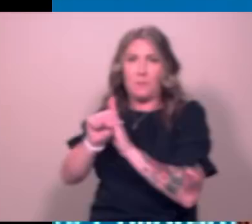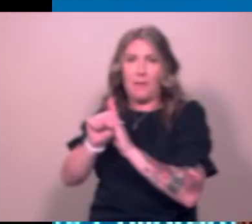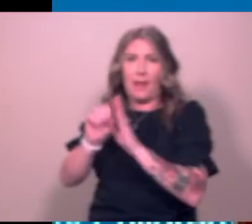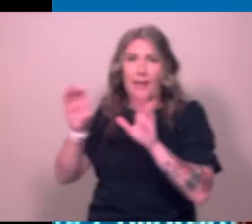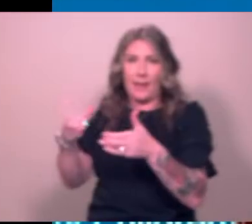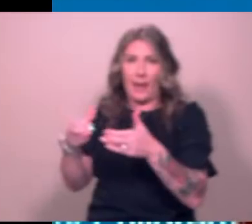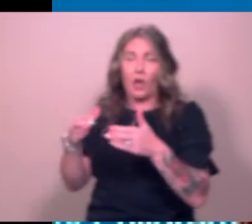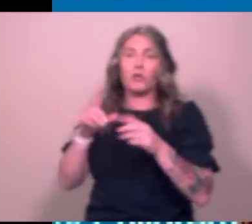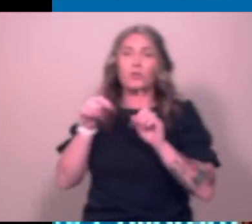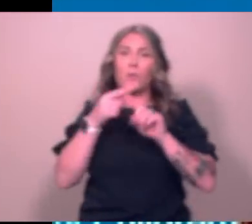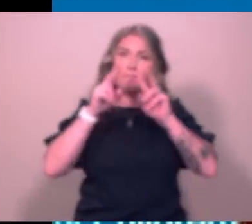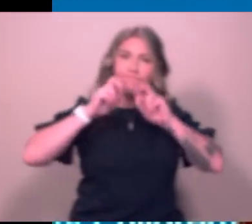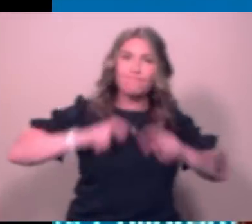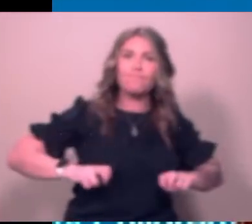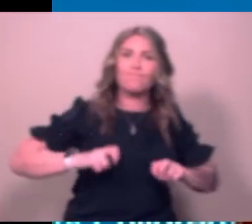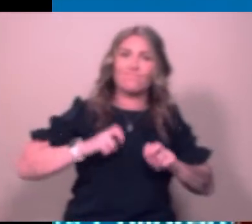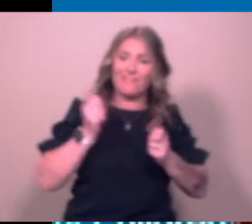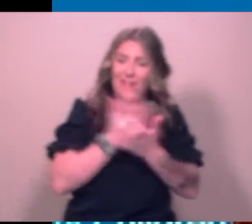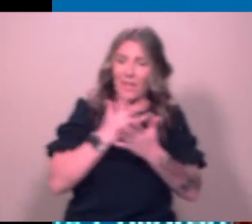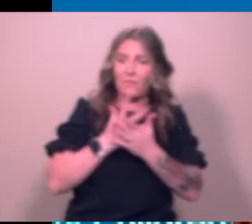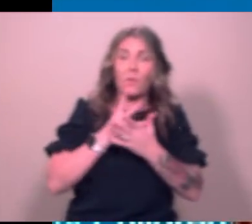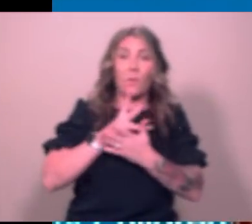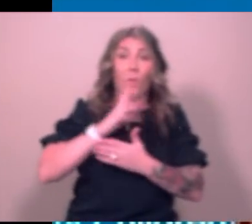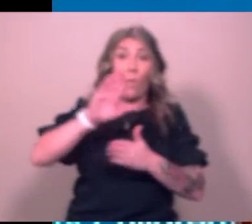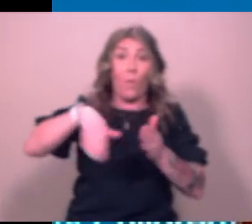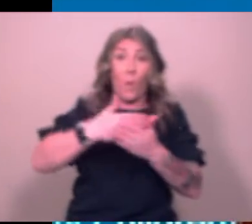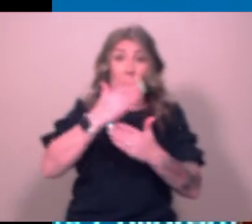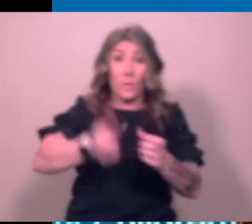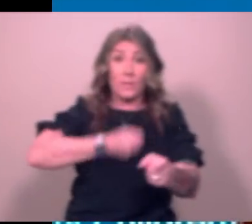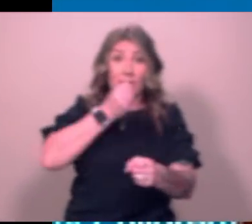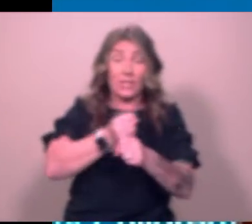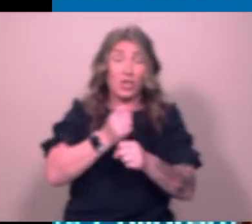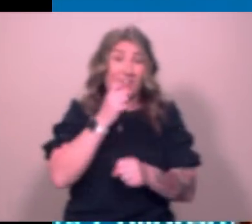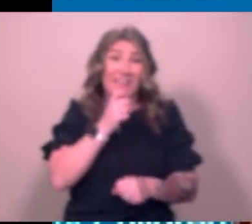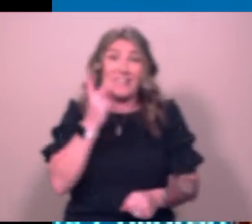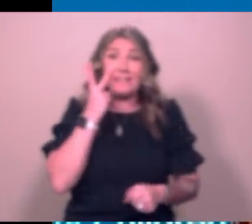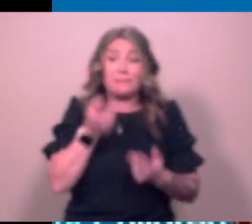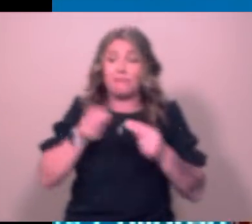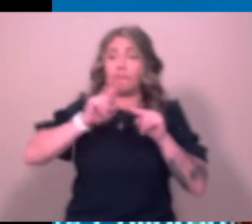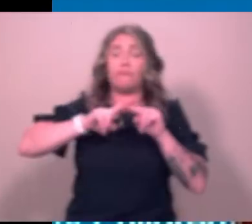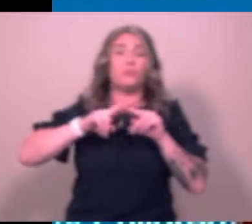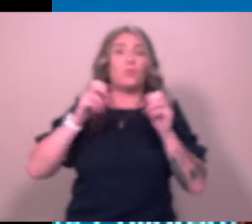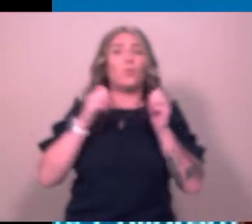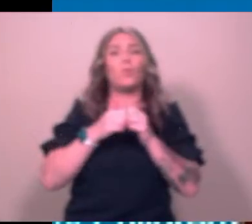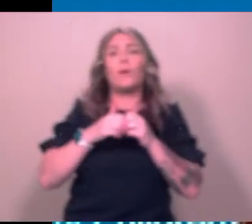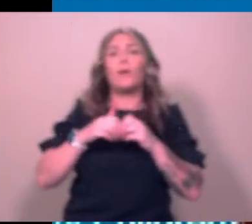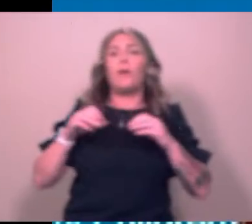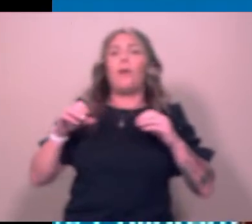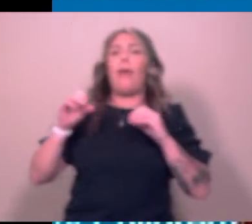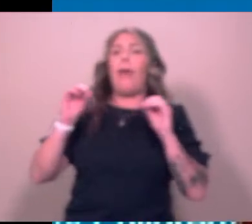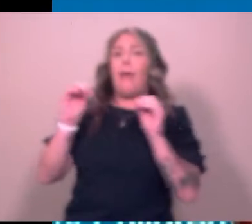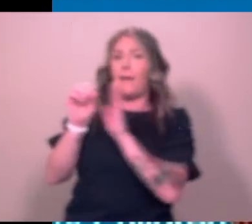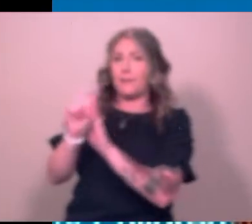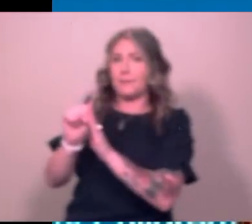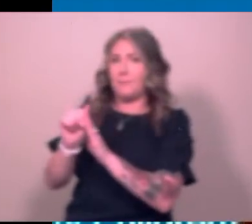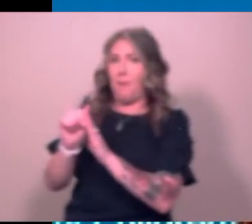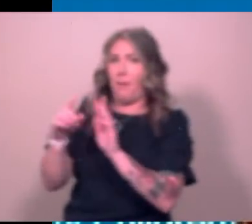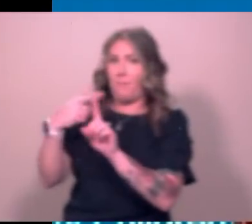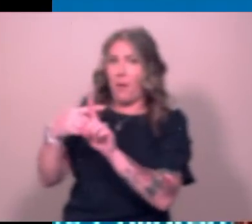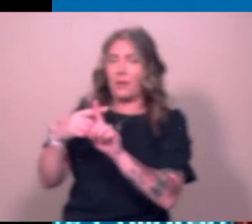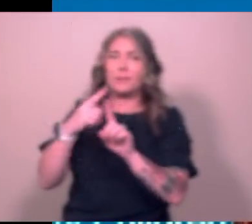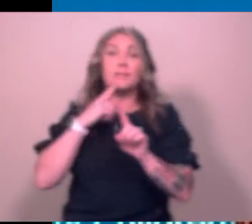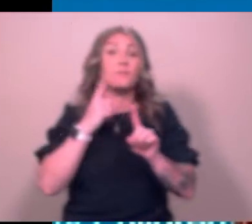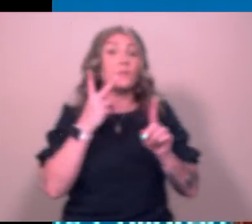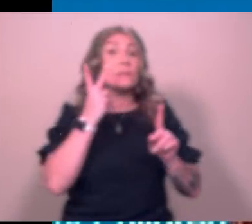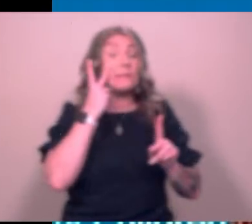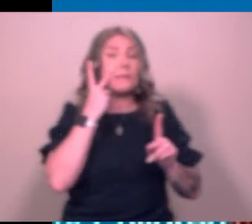so when we look at our trends over the entire year, we really have not seen an increase in our asymptomatic positives. Where we have